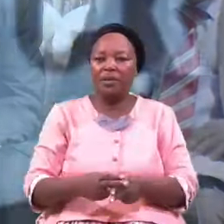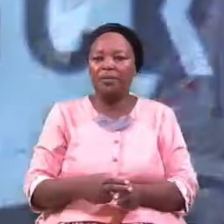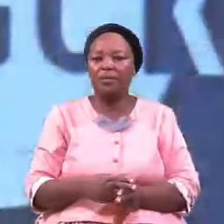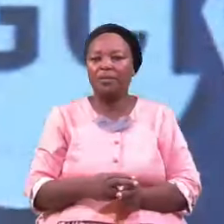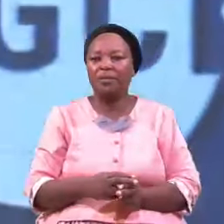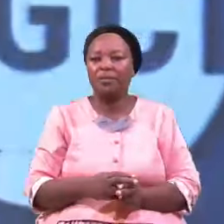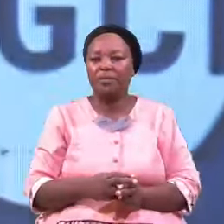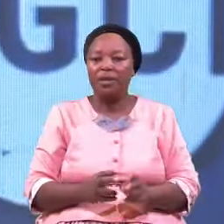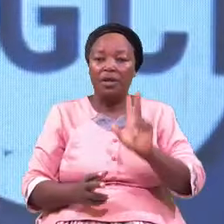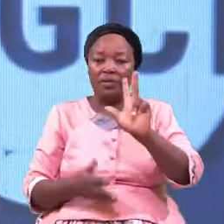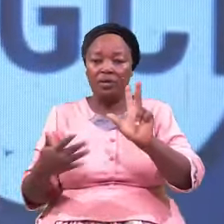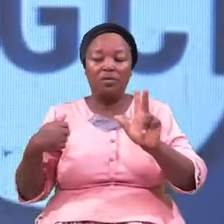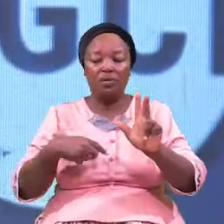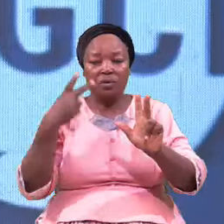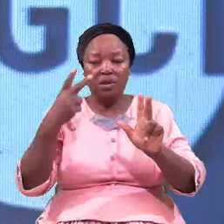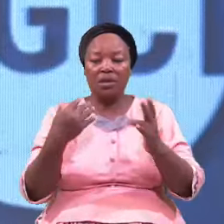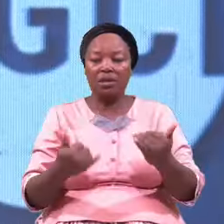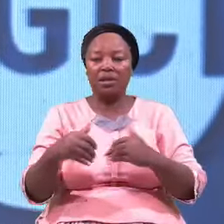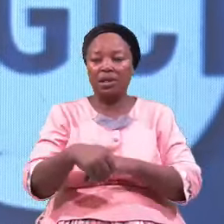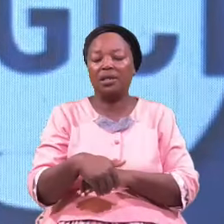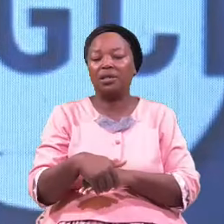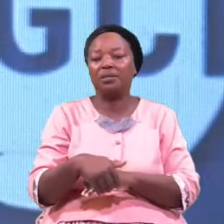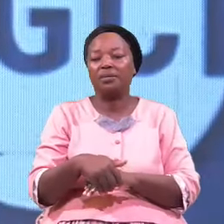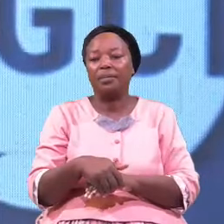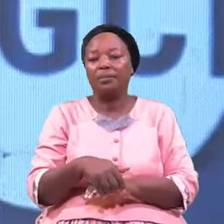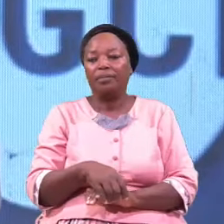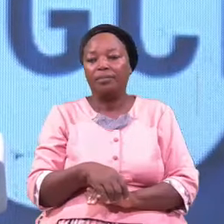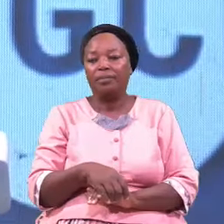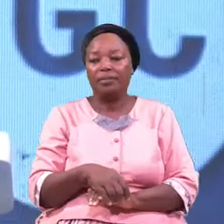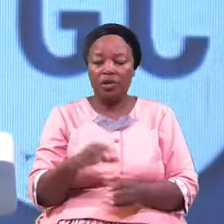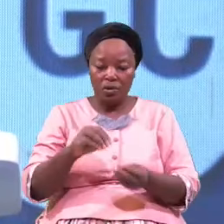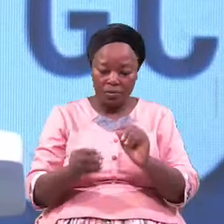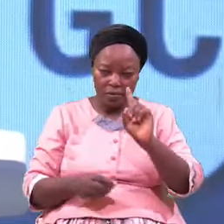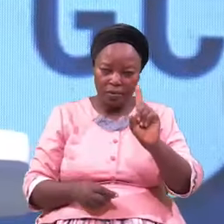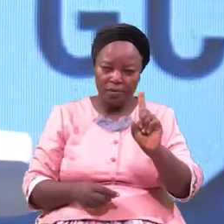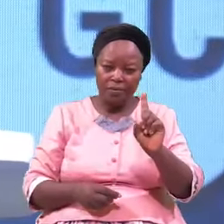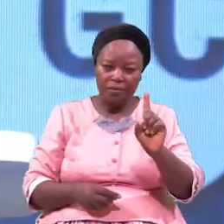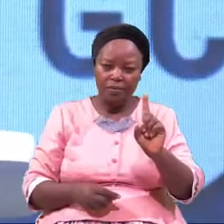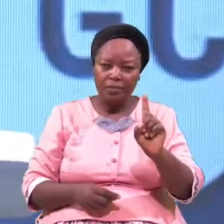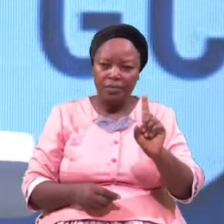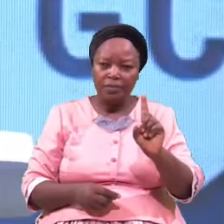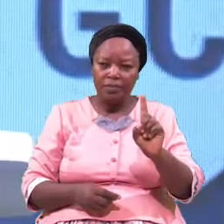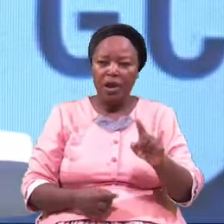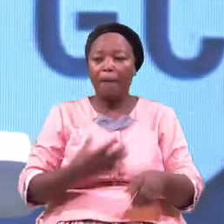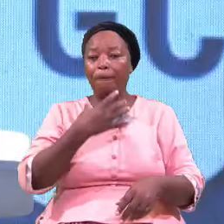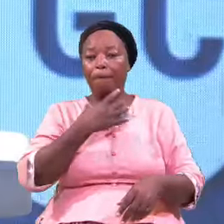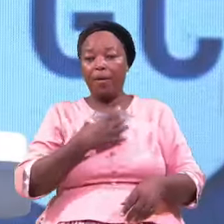Three things we're looking at today Number one Passionate